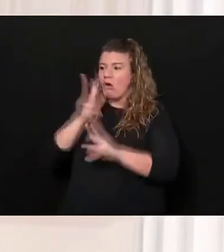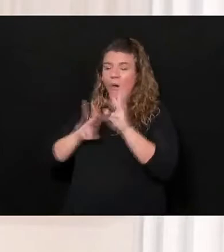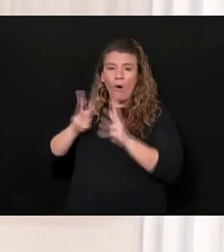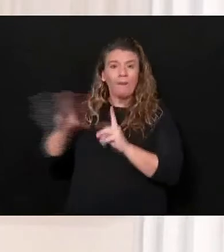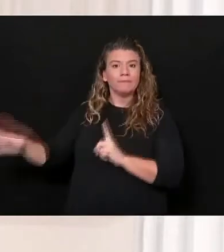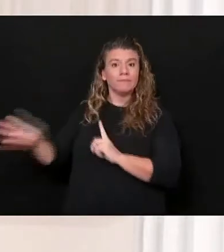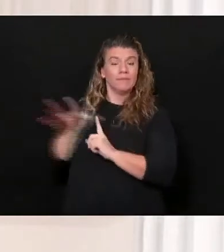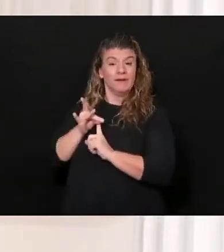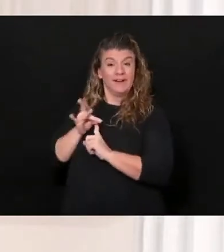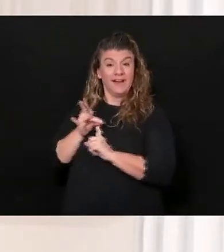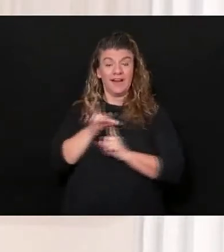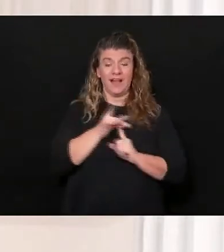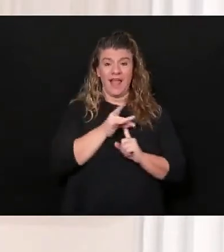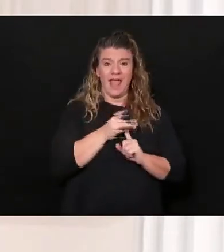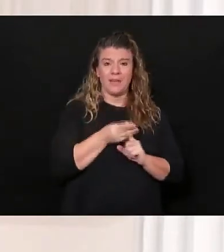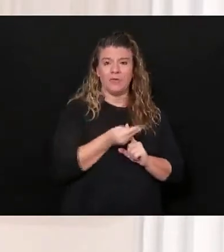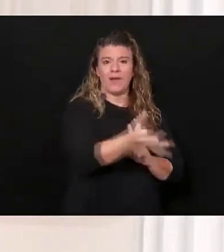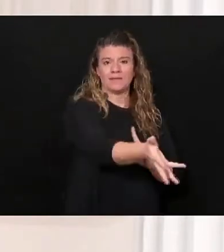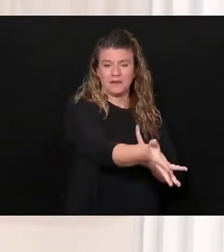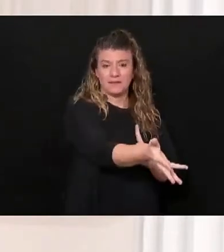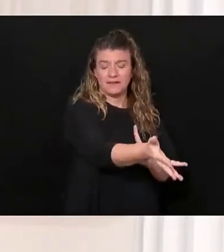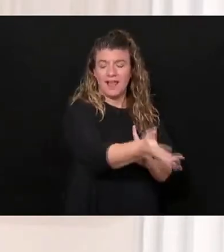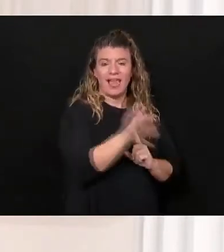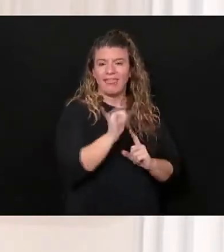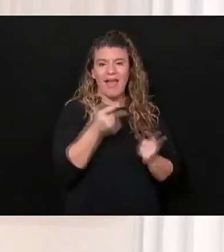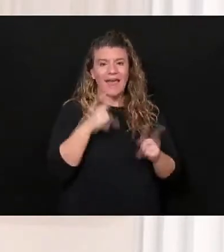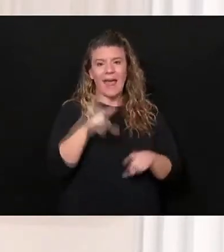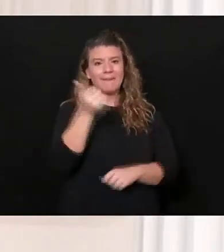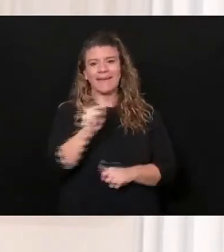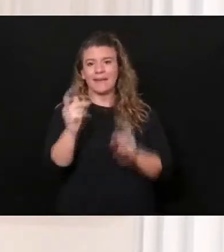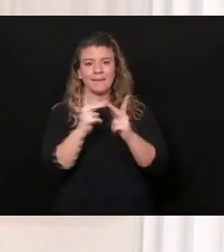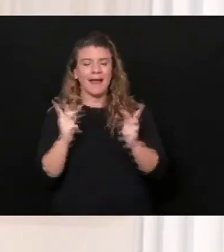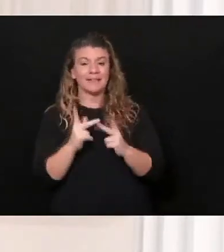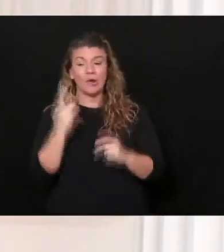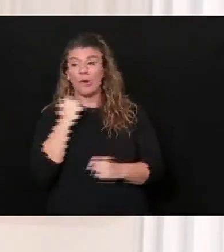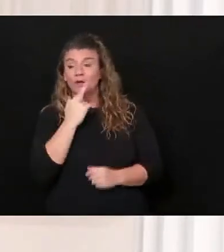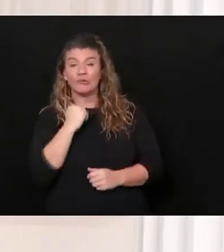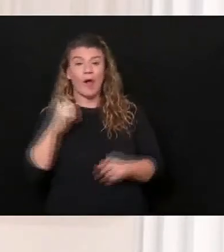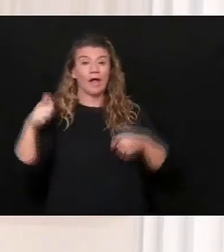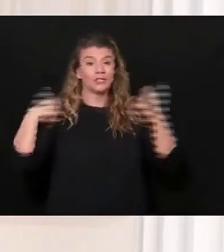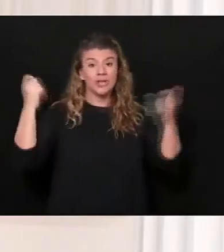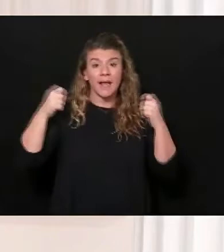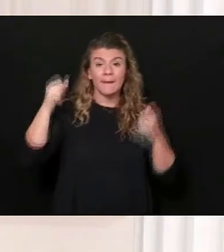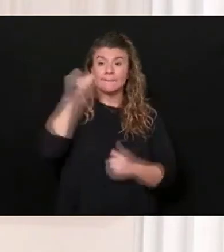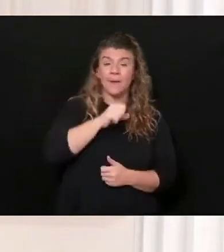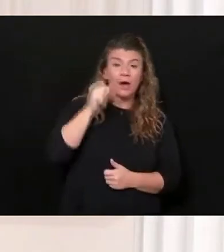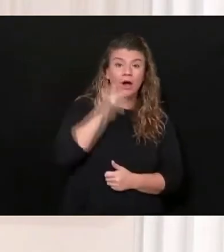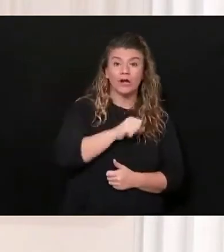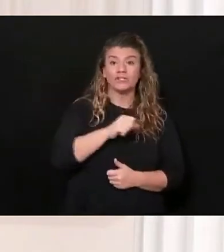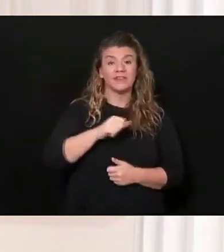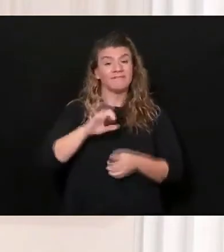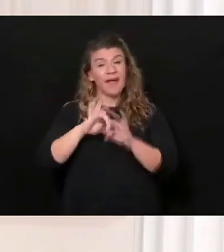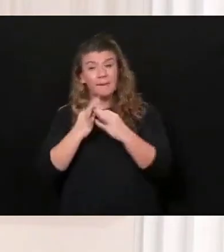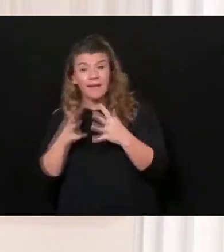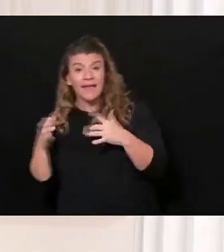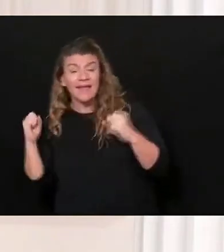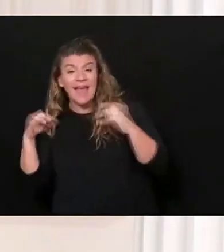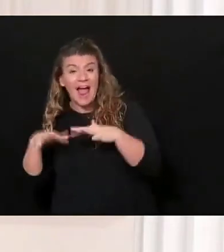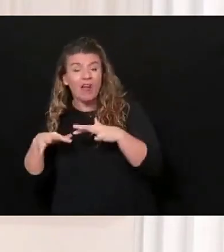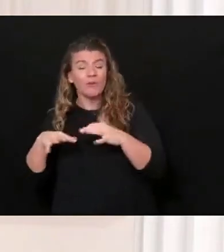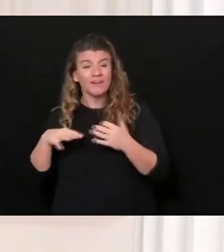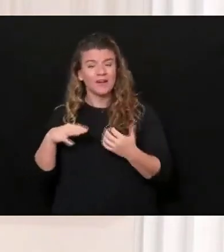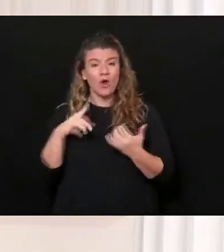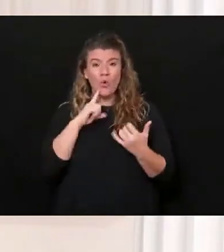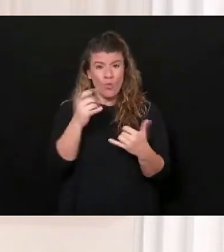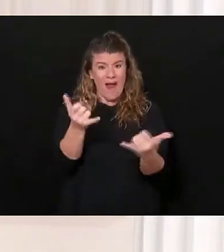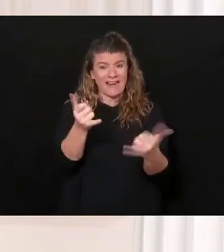know nationally that includes restaurants and bars and coffee shops and gyms. And this is really a time that we have to be